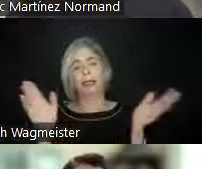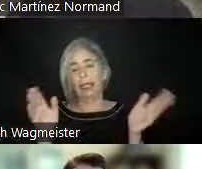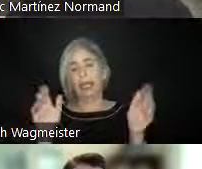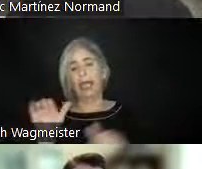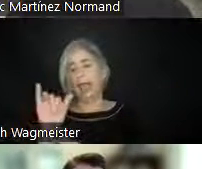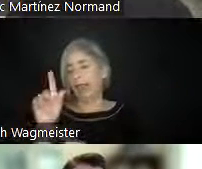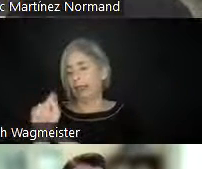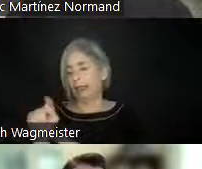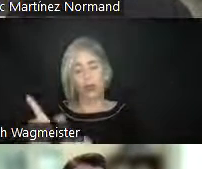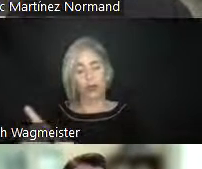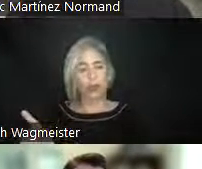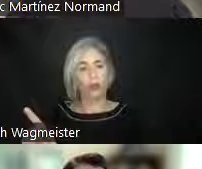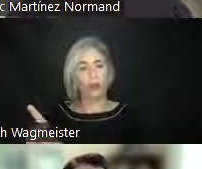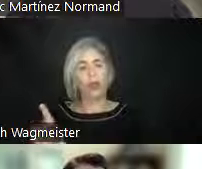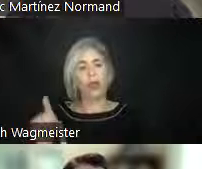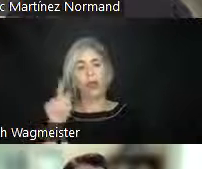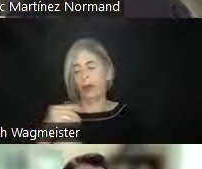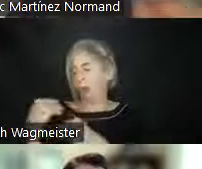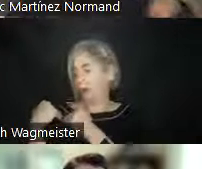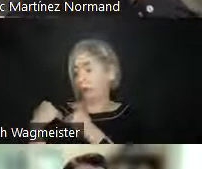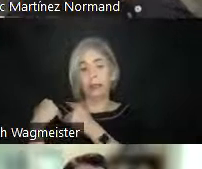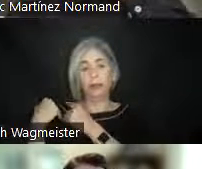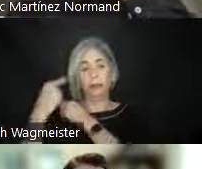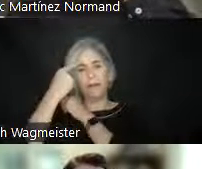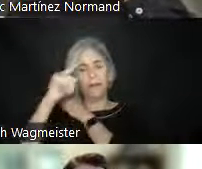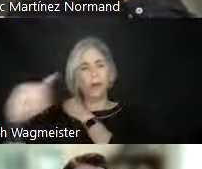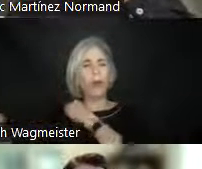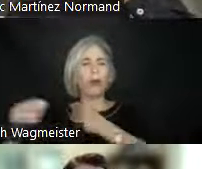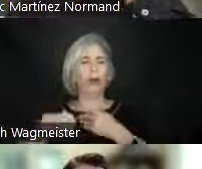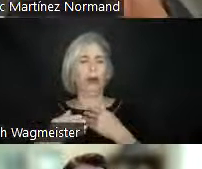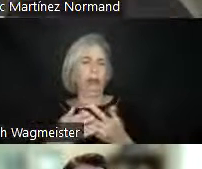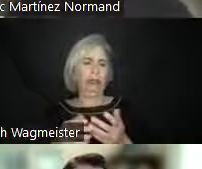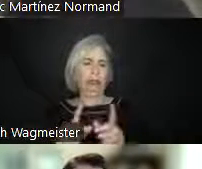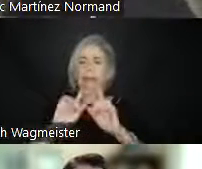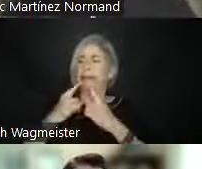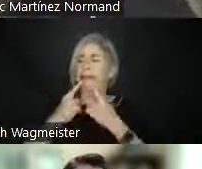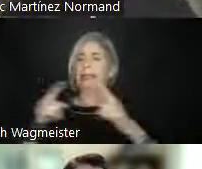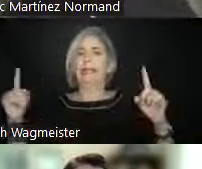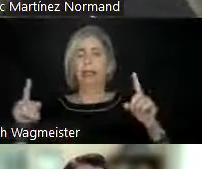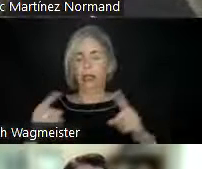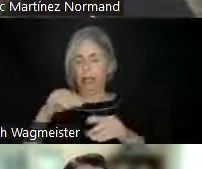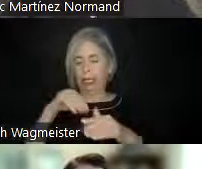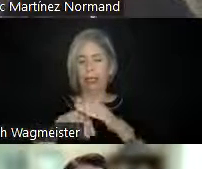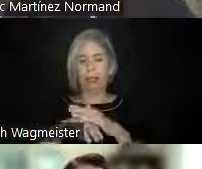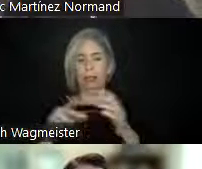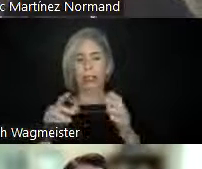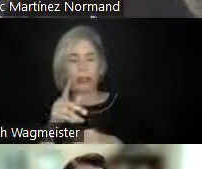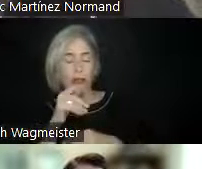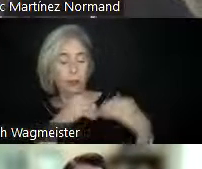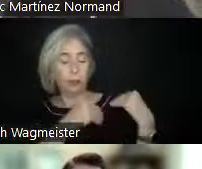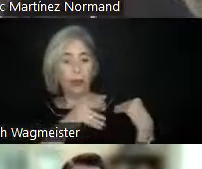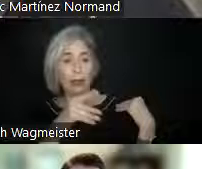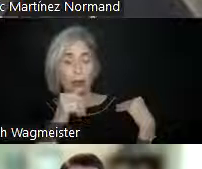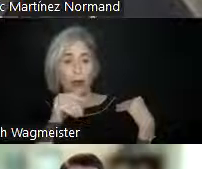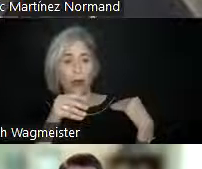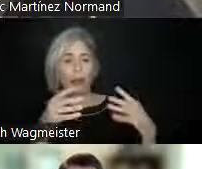well, the responsibility for kind of declaring accessibility lies on the procuring body.